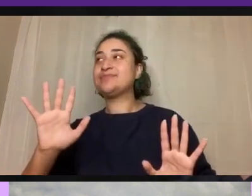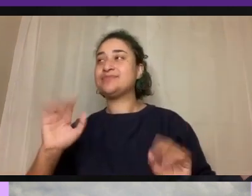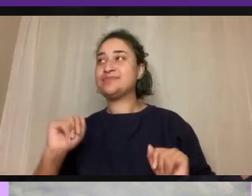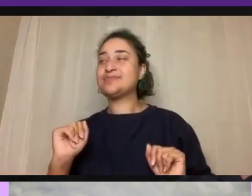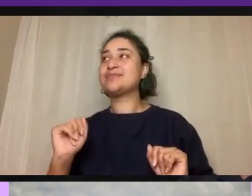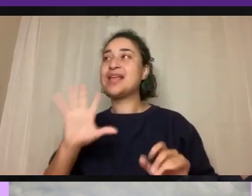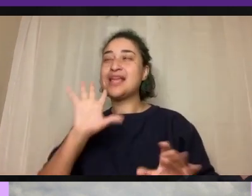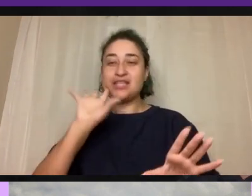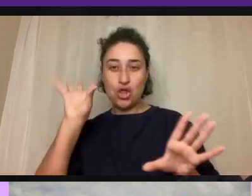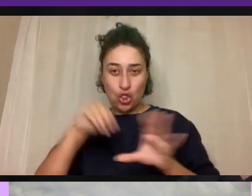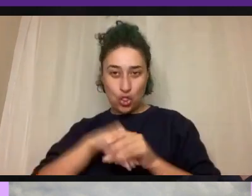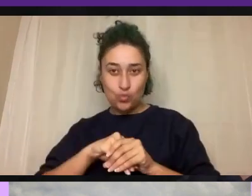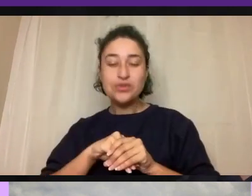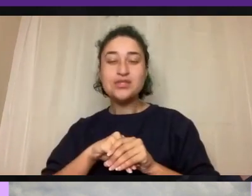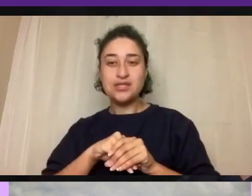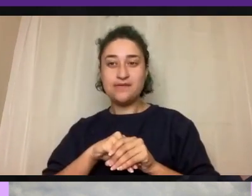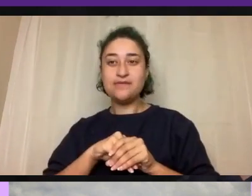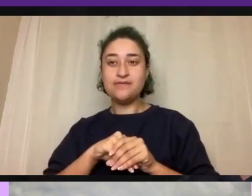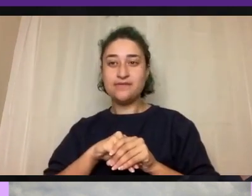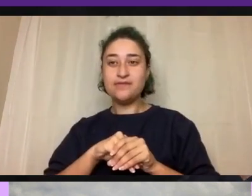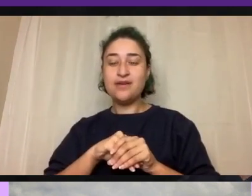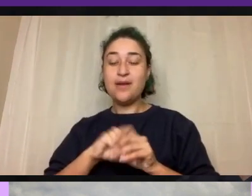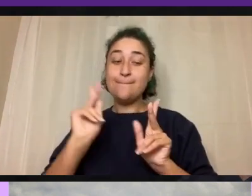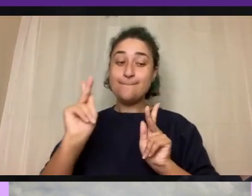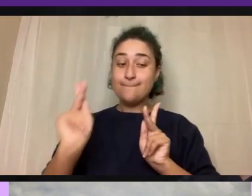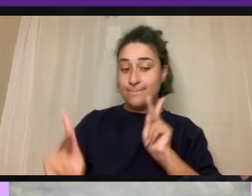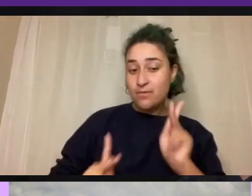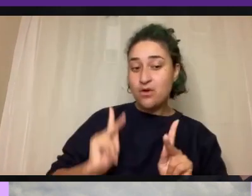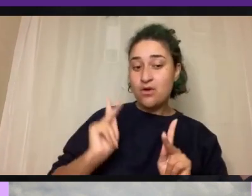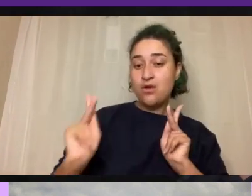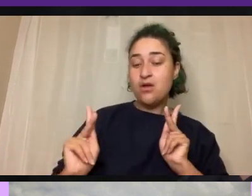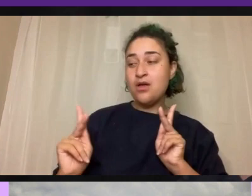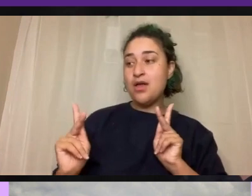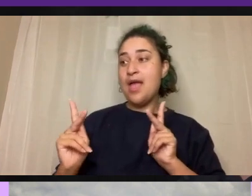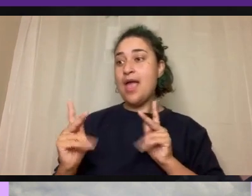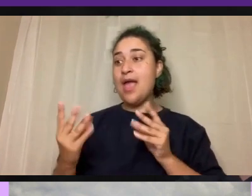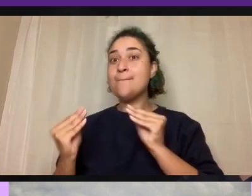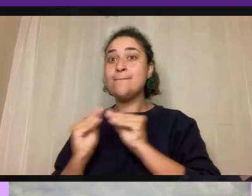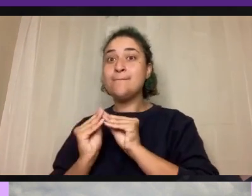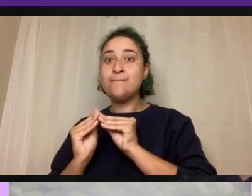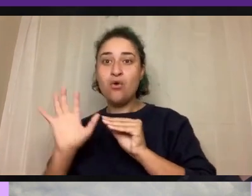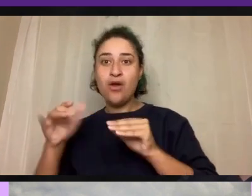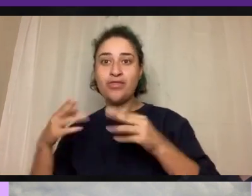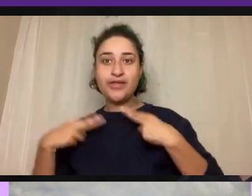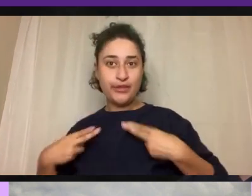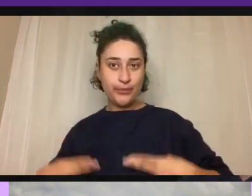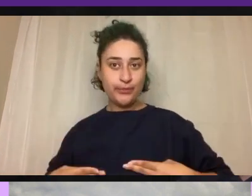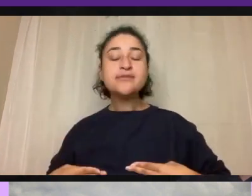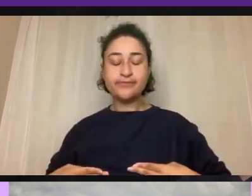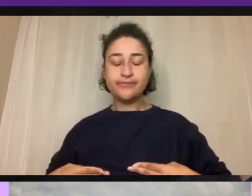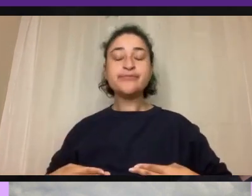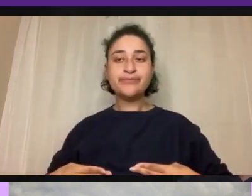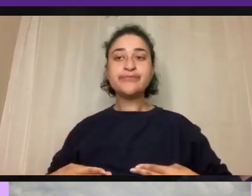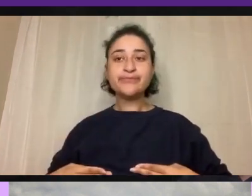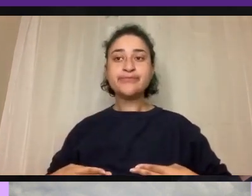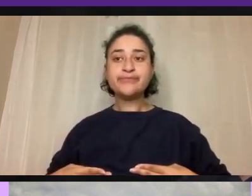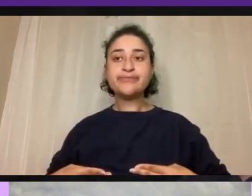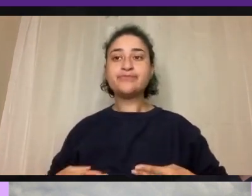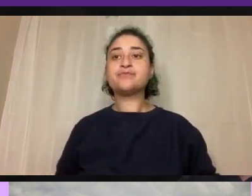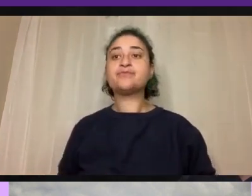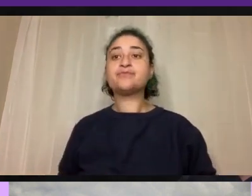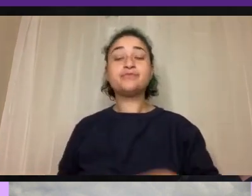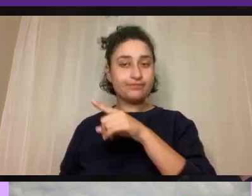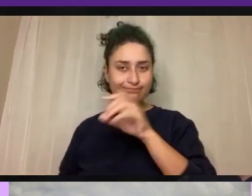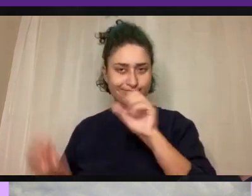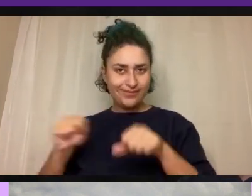inclusive of people and more than people, more than humans, right? Yeah, I love that. I love